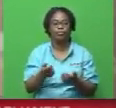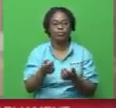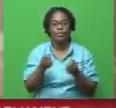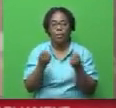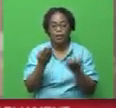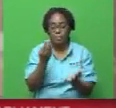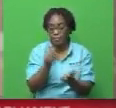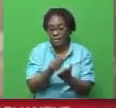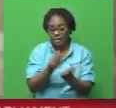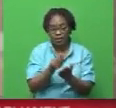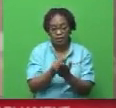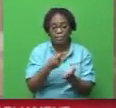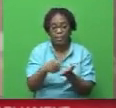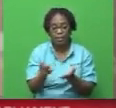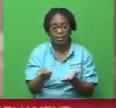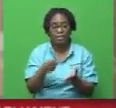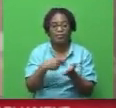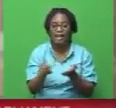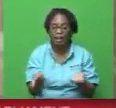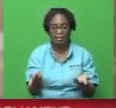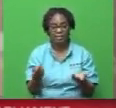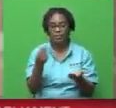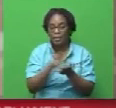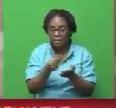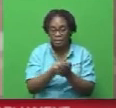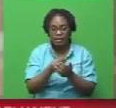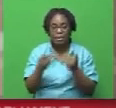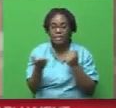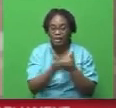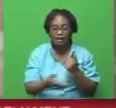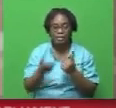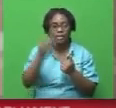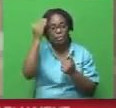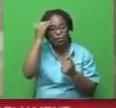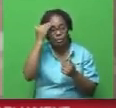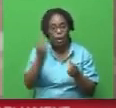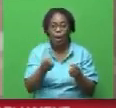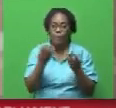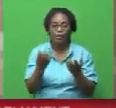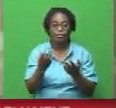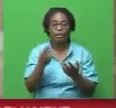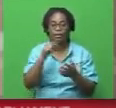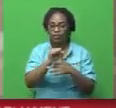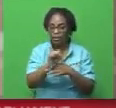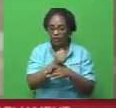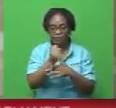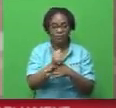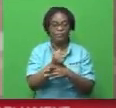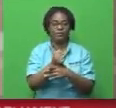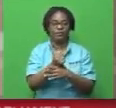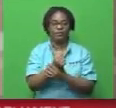the equivalent of salaries for, you know, how many states, senior state council, and a senior state council is very senior. You are like 4 or 5 tiers up. You work there for